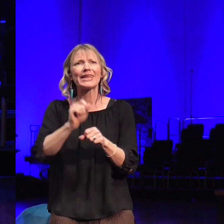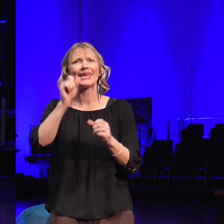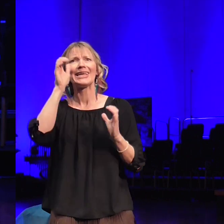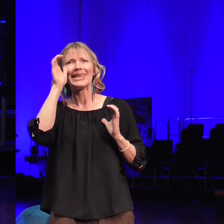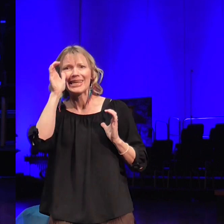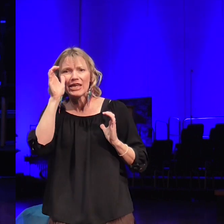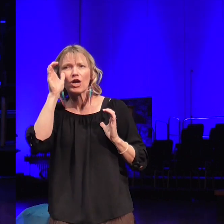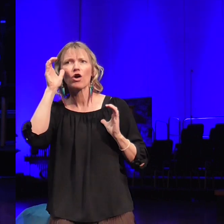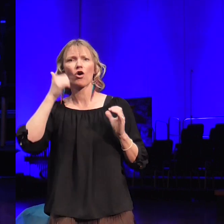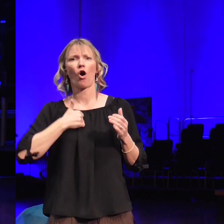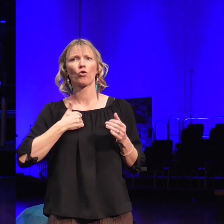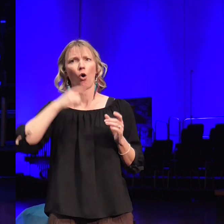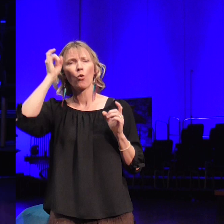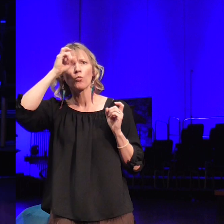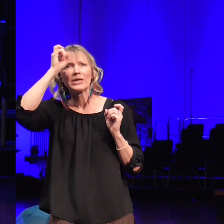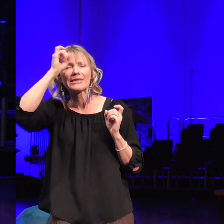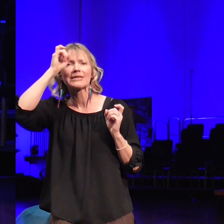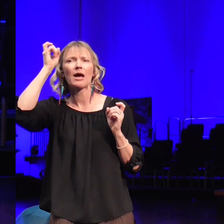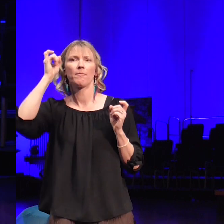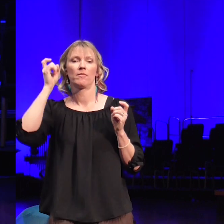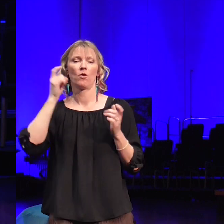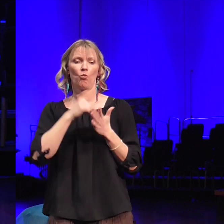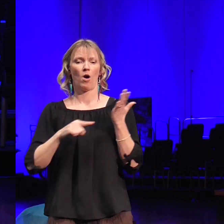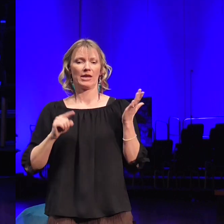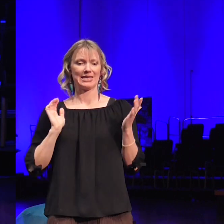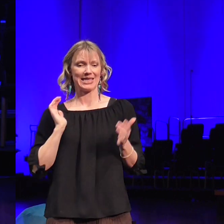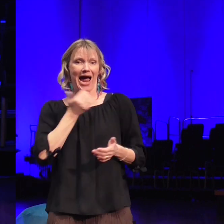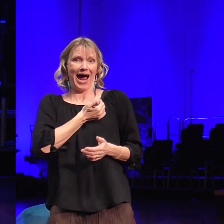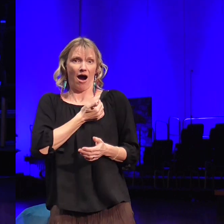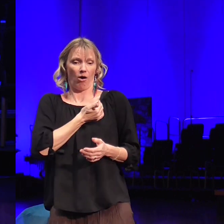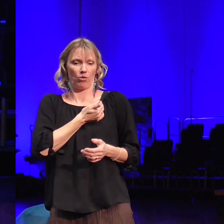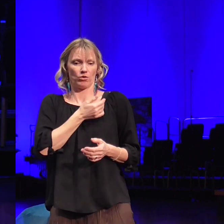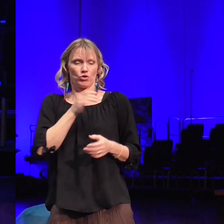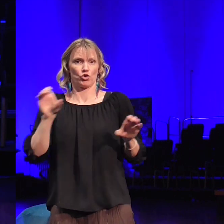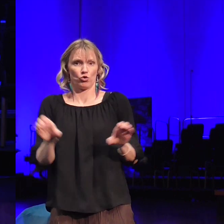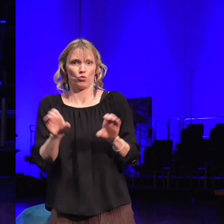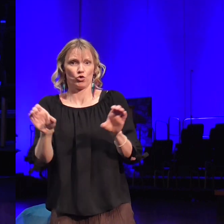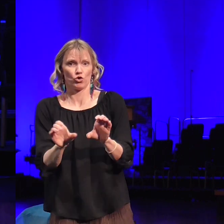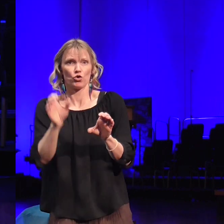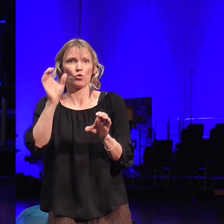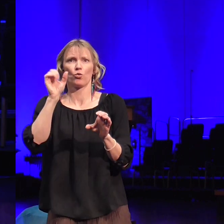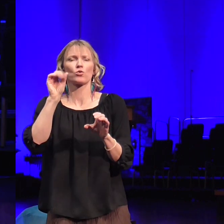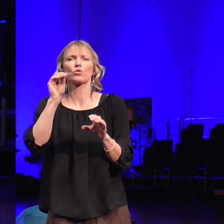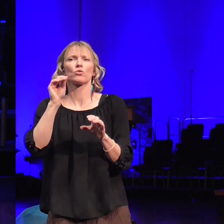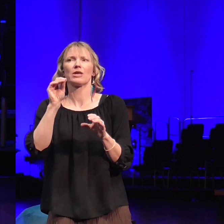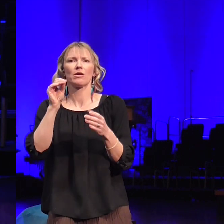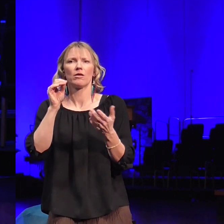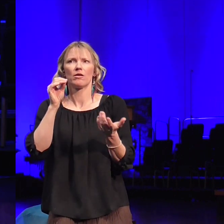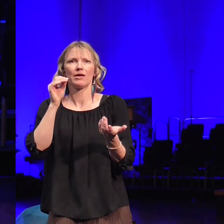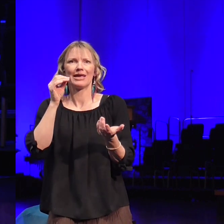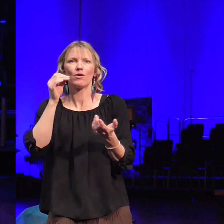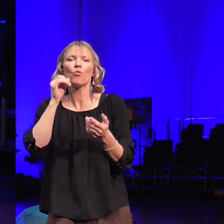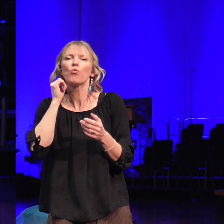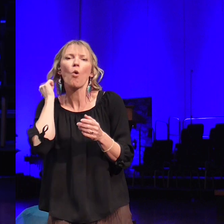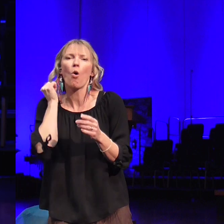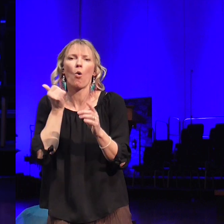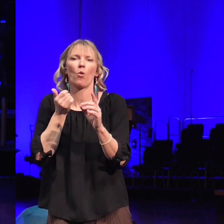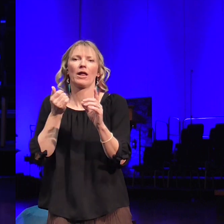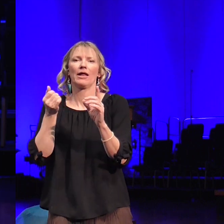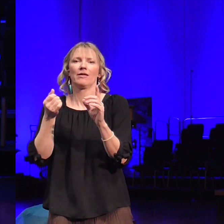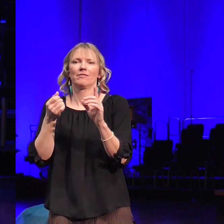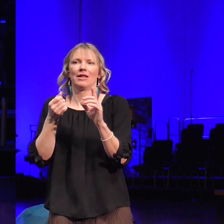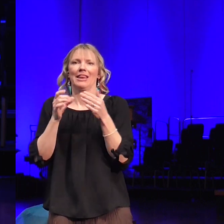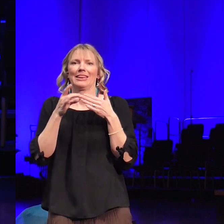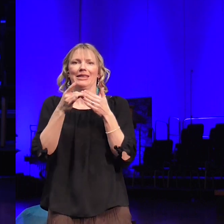own wisdom about what is ours to do, because it doesn't lead us astray. It can lead us into the path of